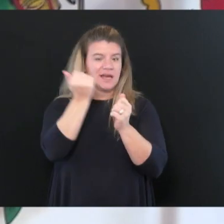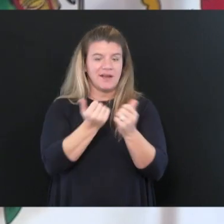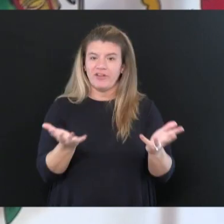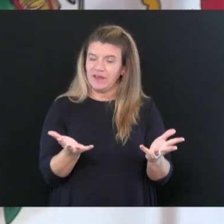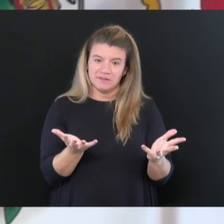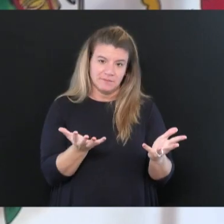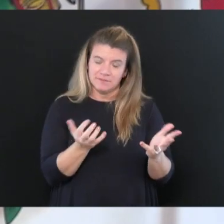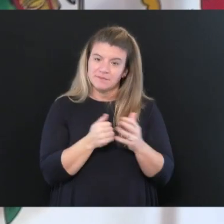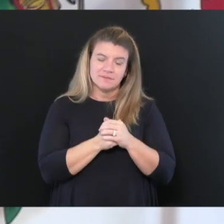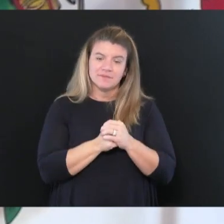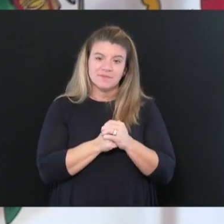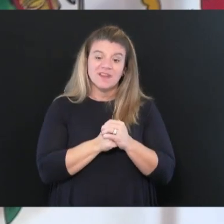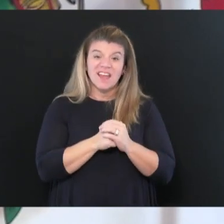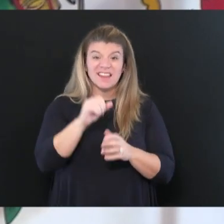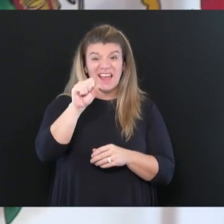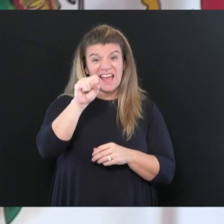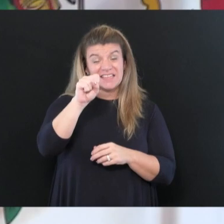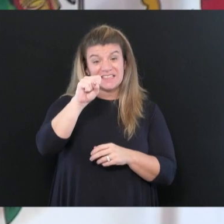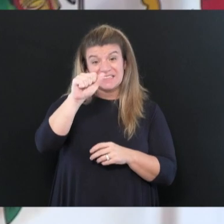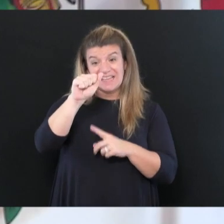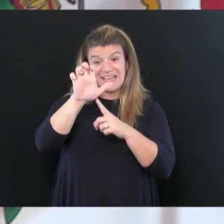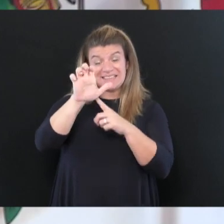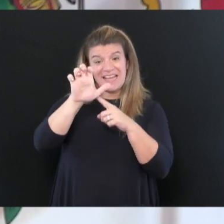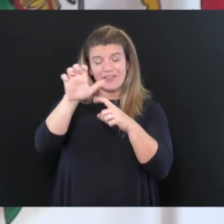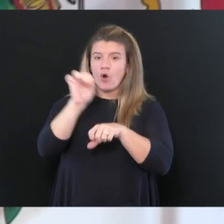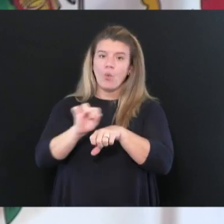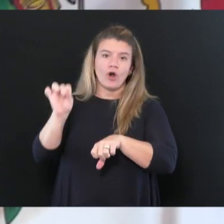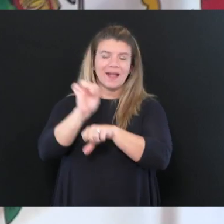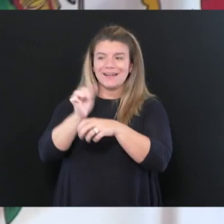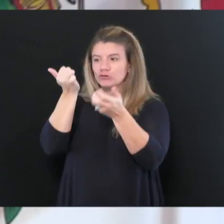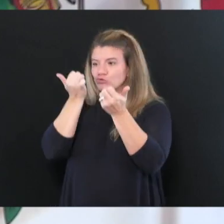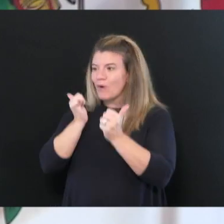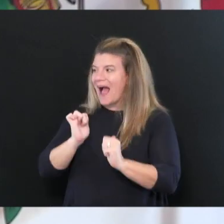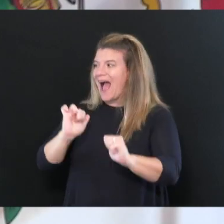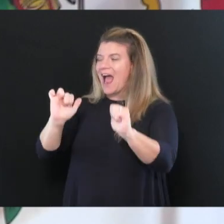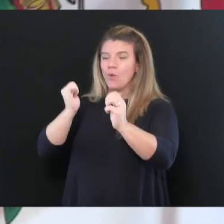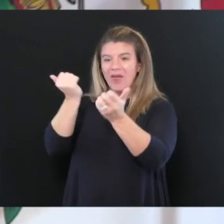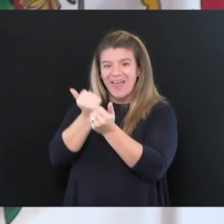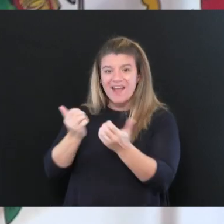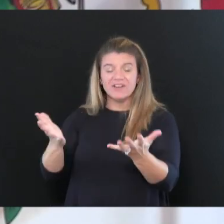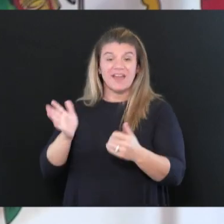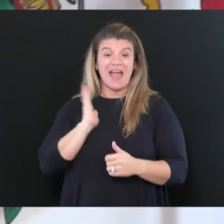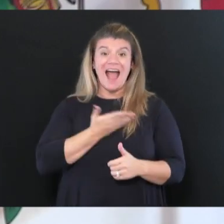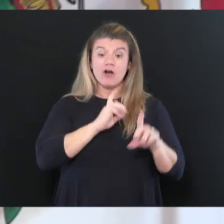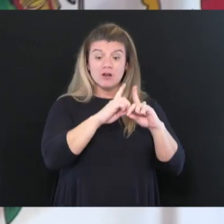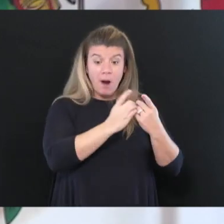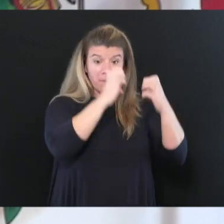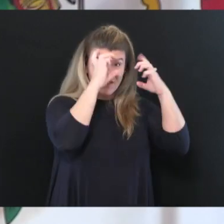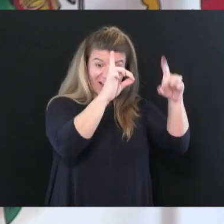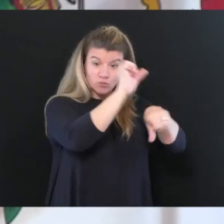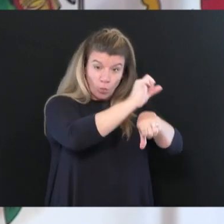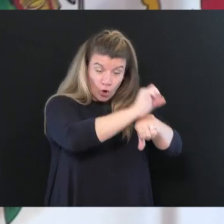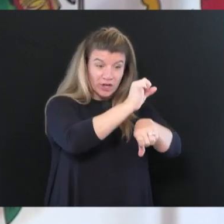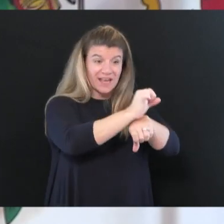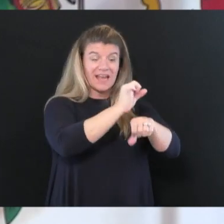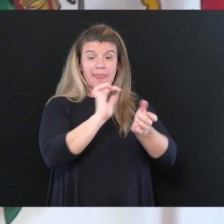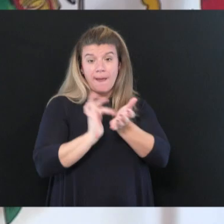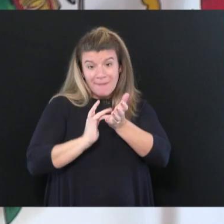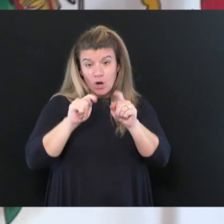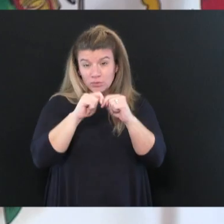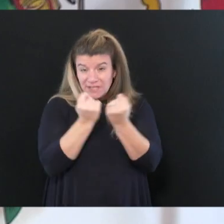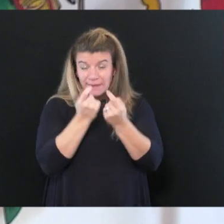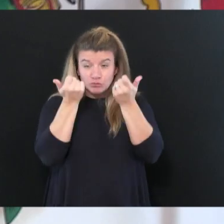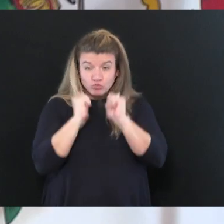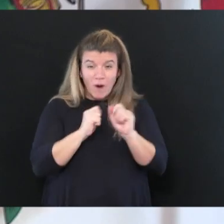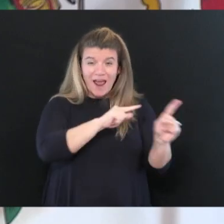everything. The SSAC's trying. They're trying with all in them. Our Department of Ed's trying. All of our medical team's